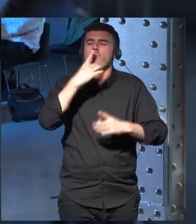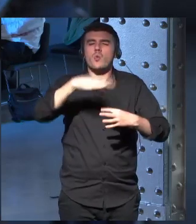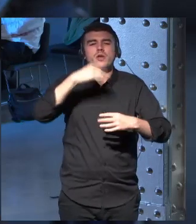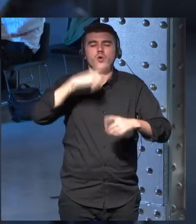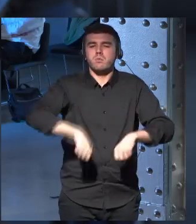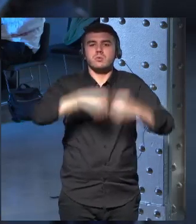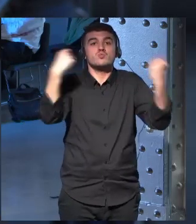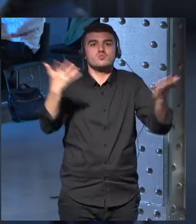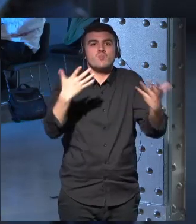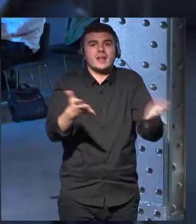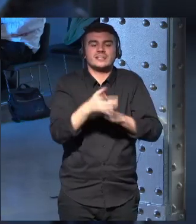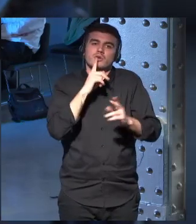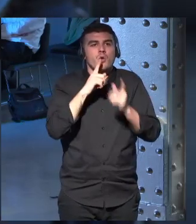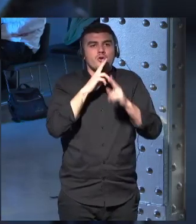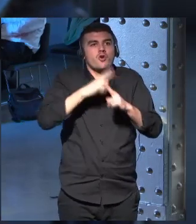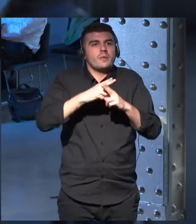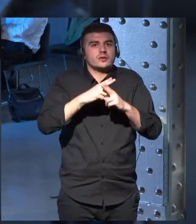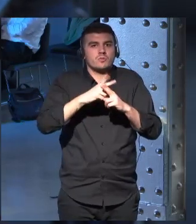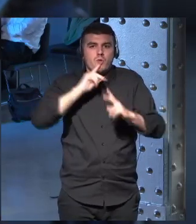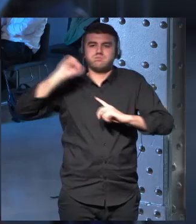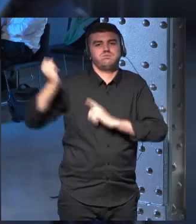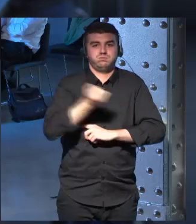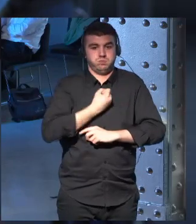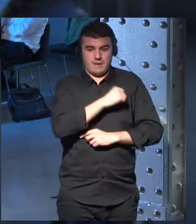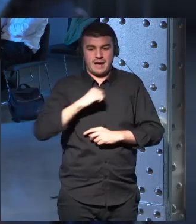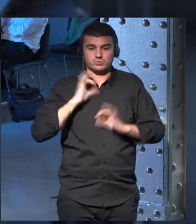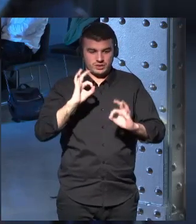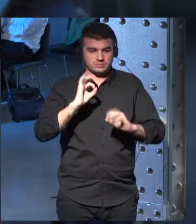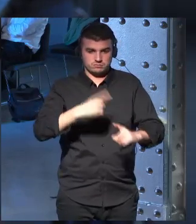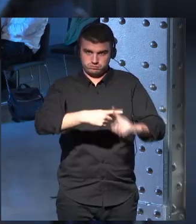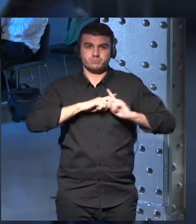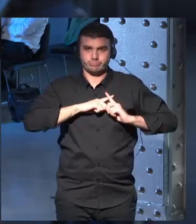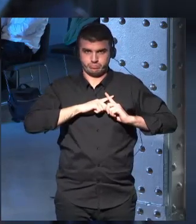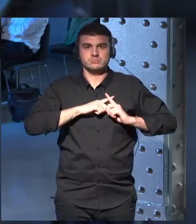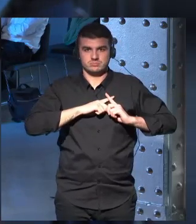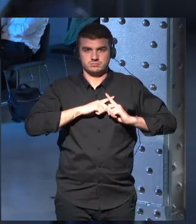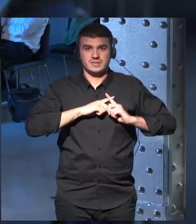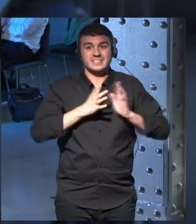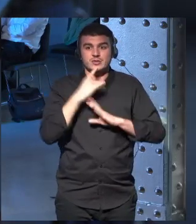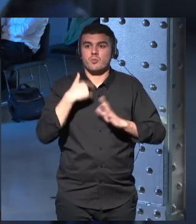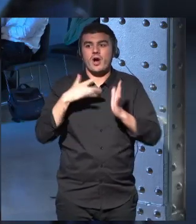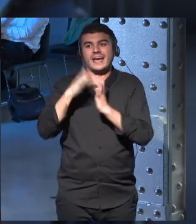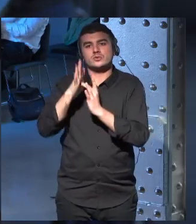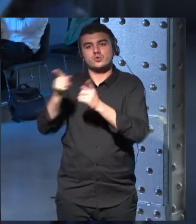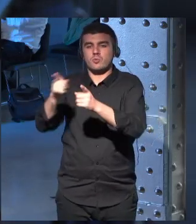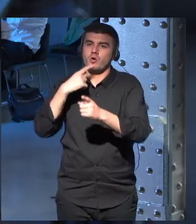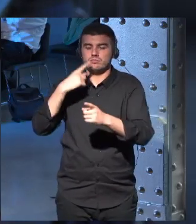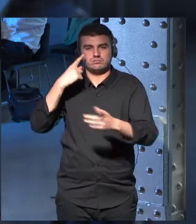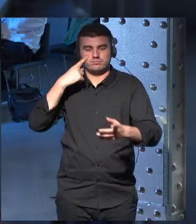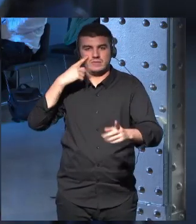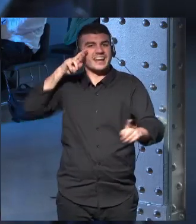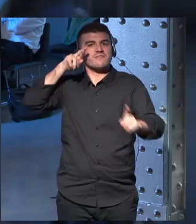practiced. So, to come back to your question, am I a Christian writer? Without being